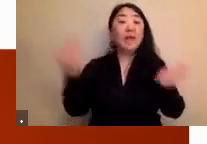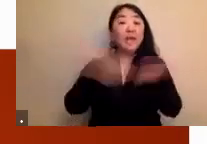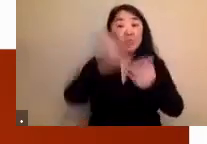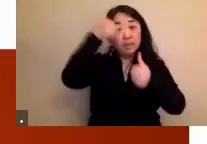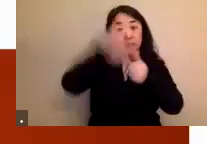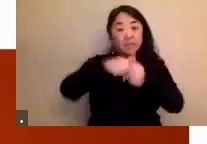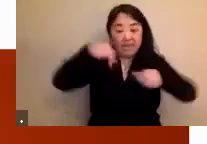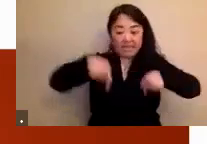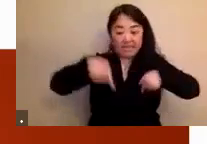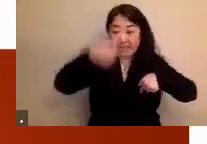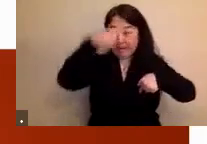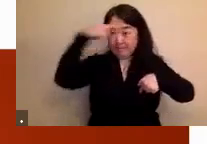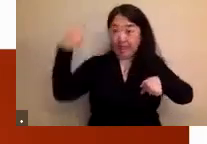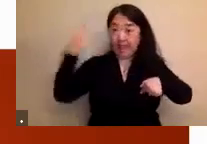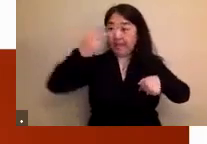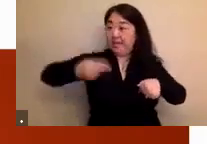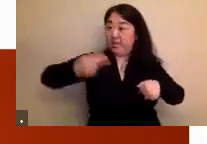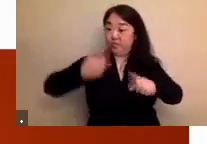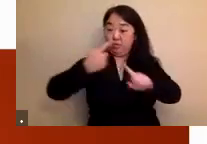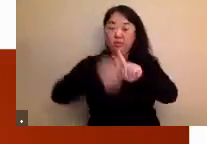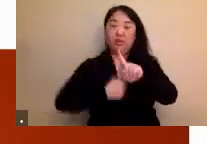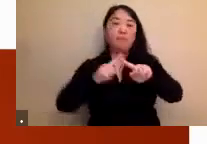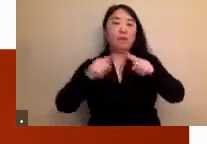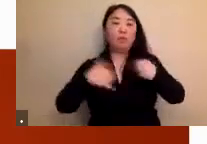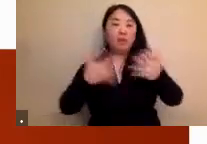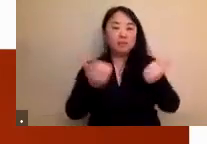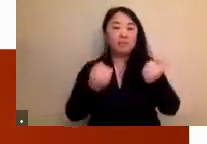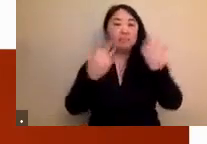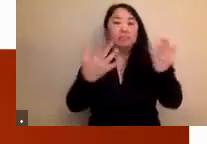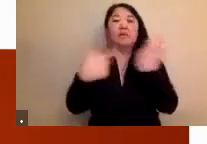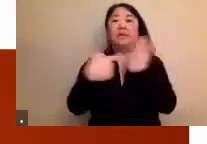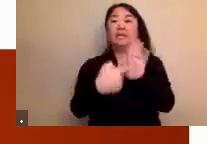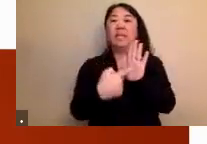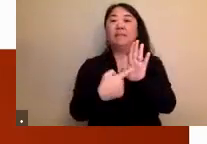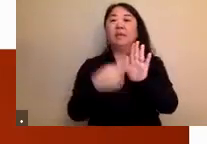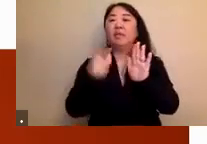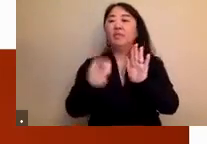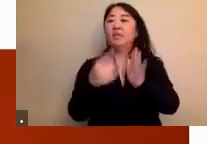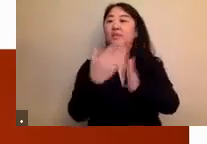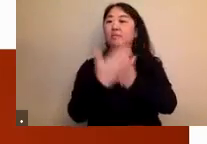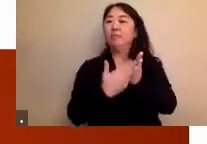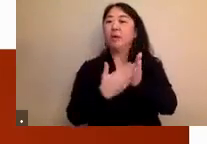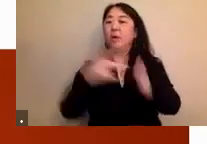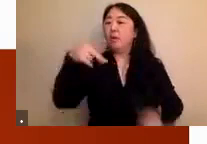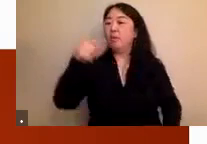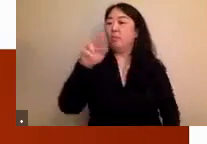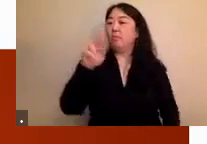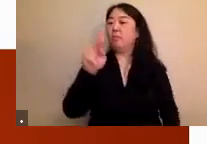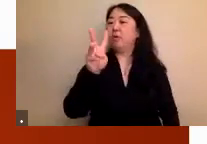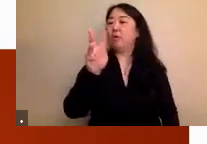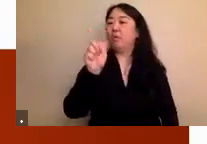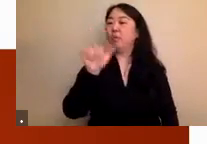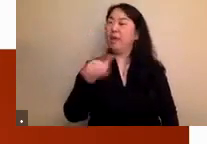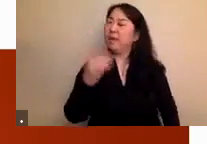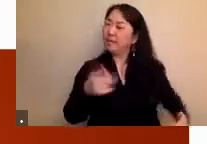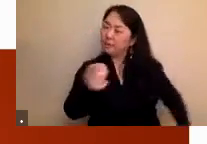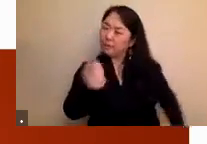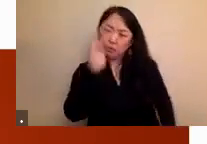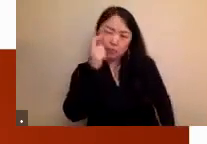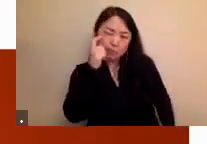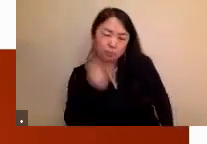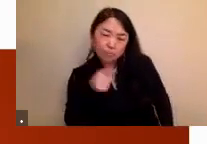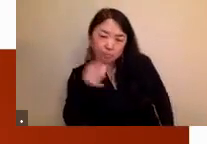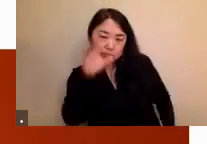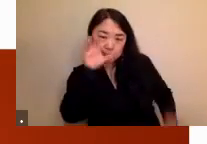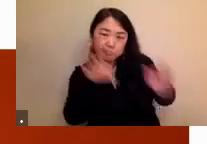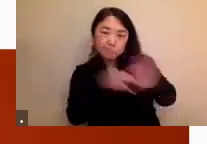Month, but I wanted to give you an example of this parkway here. This parkway may be familiar to some of you. I